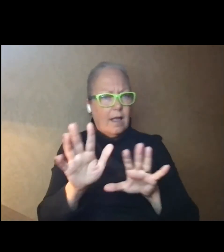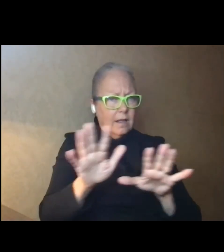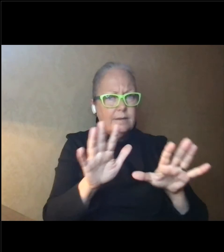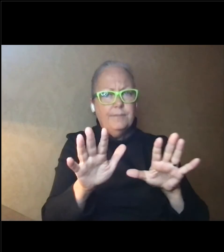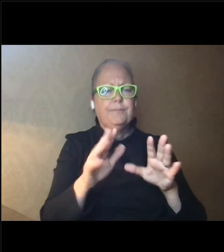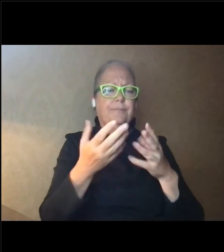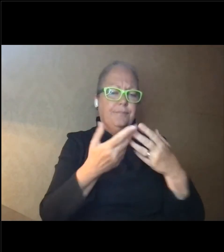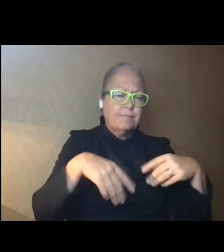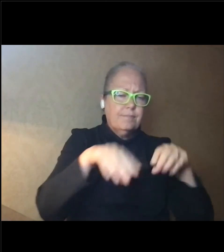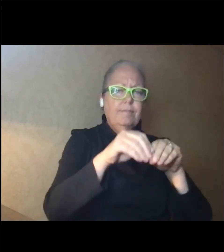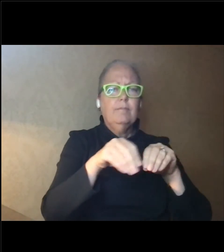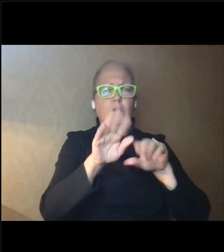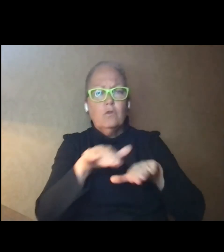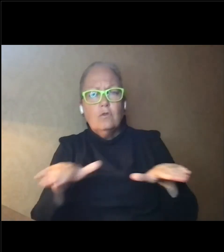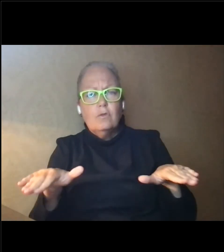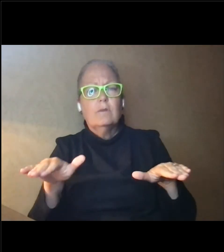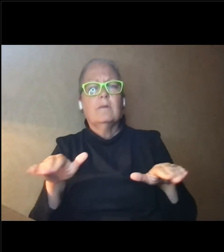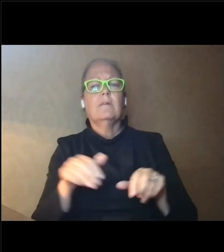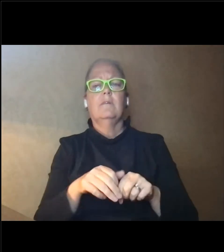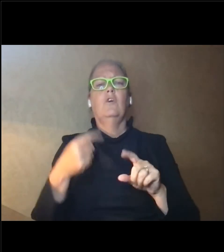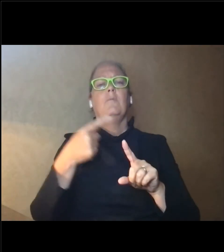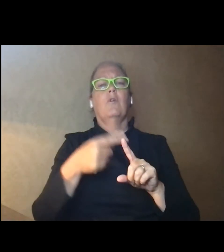and the elderly.